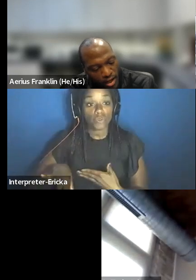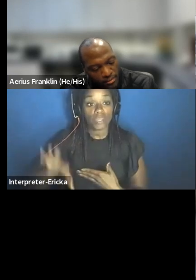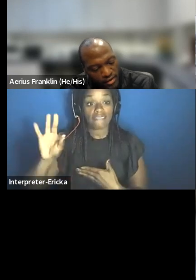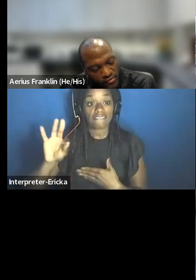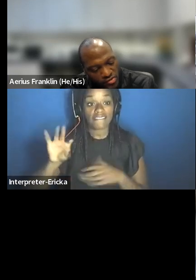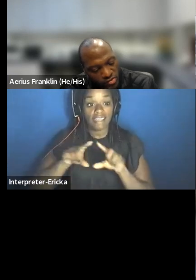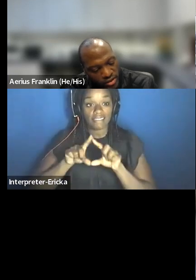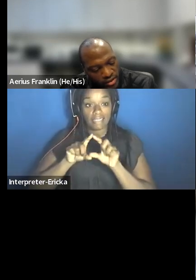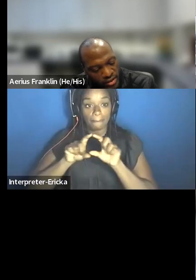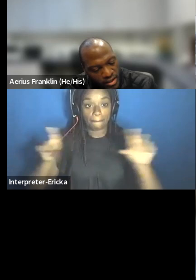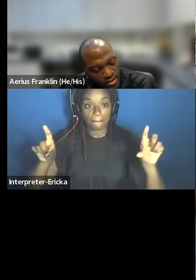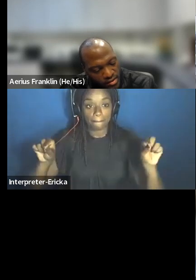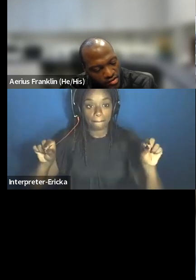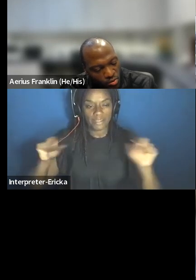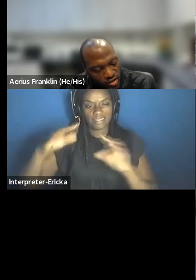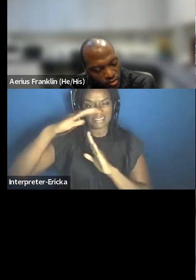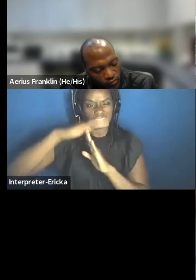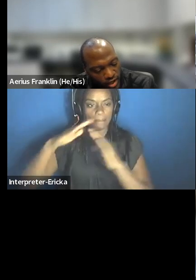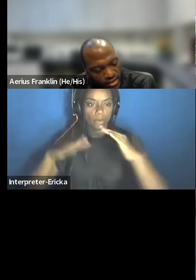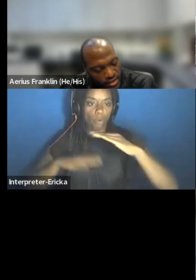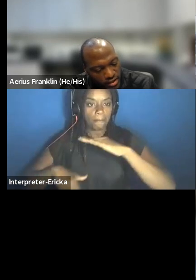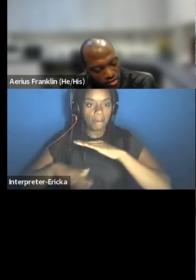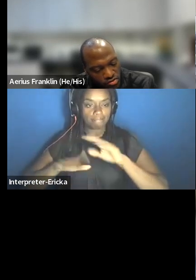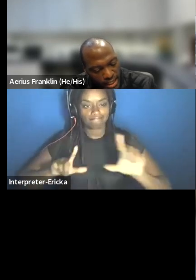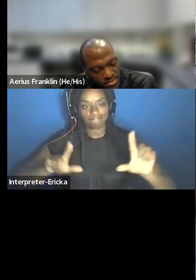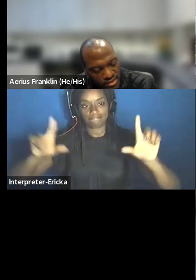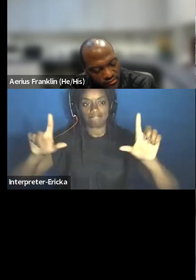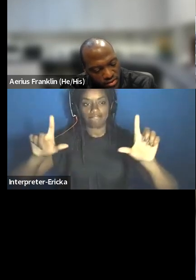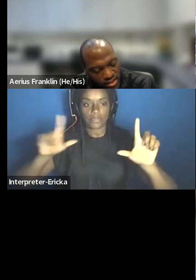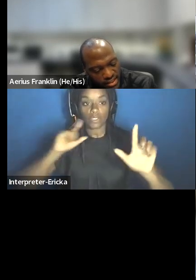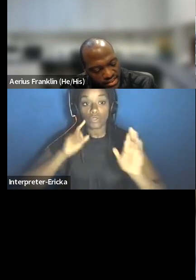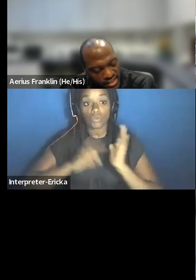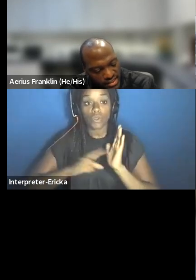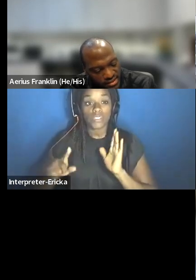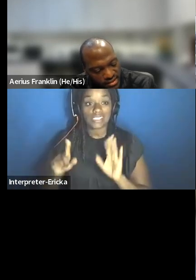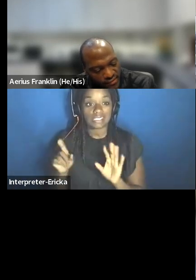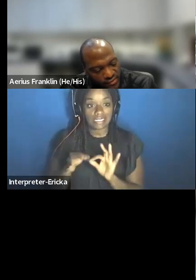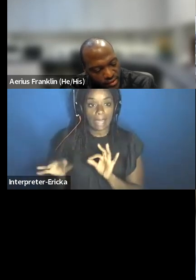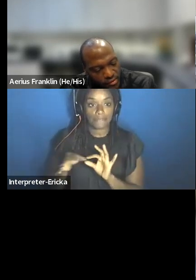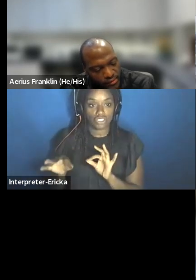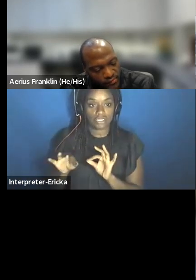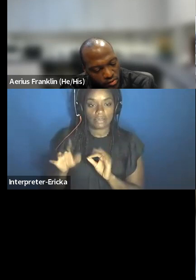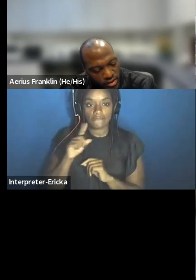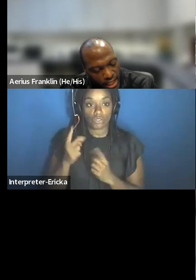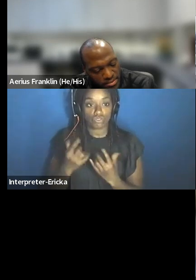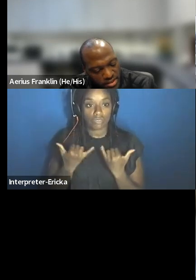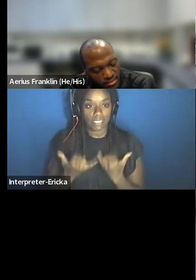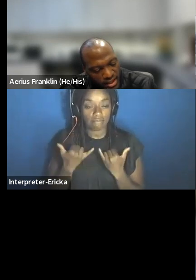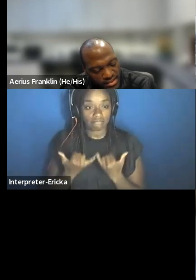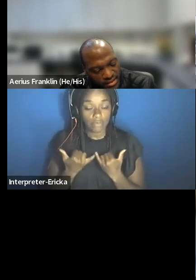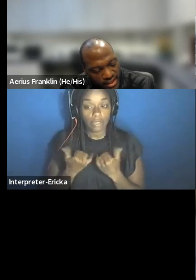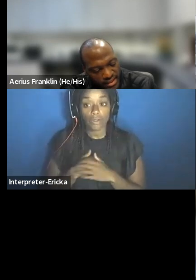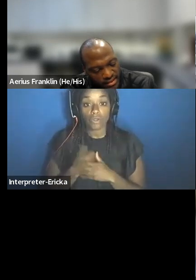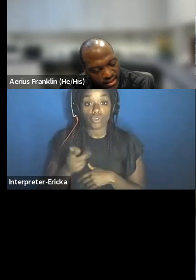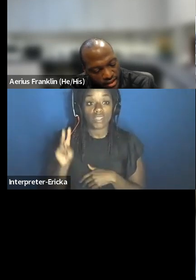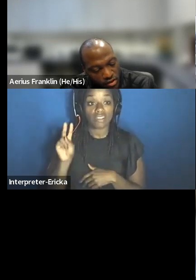top or bottom of the screen. This is where you will find the closed captioning for today's session. You can view the captioning